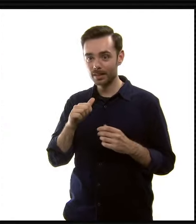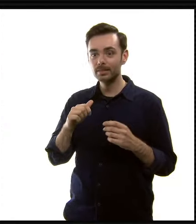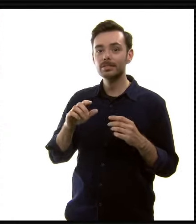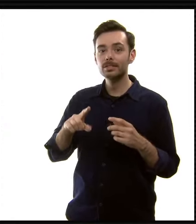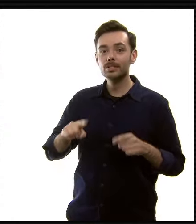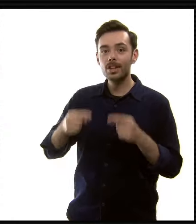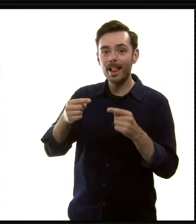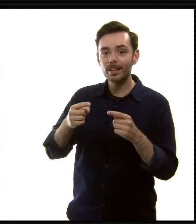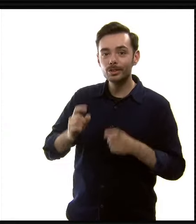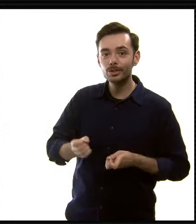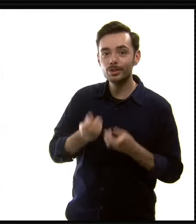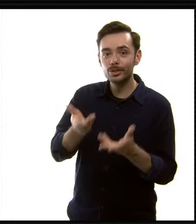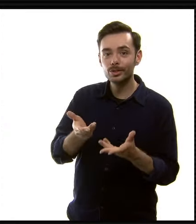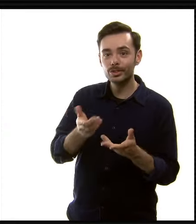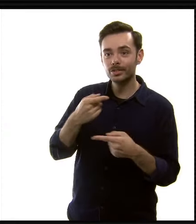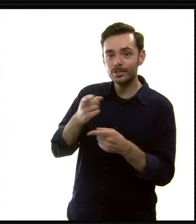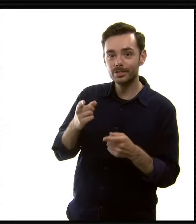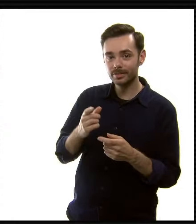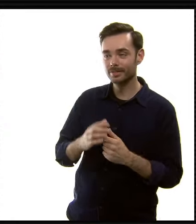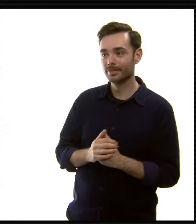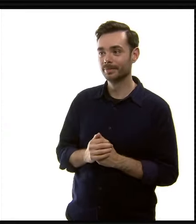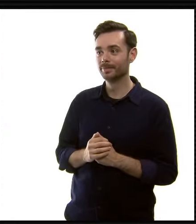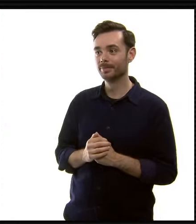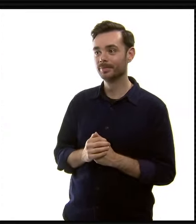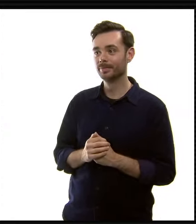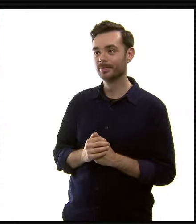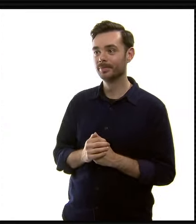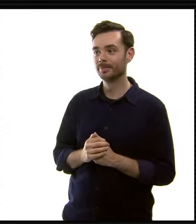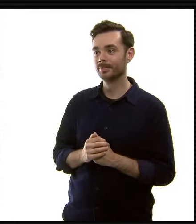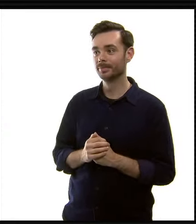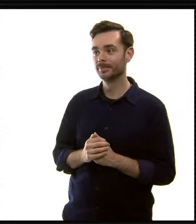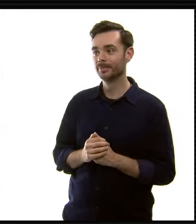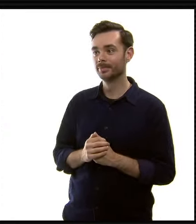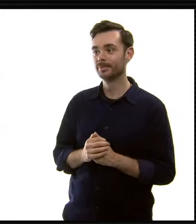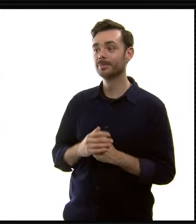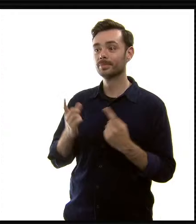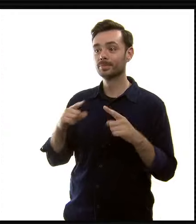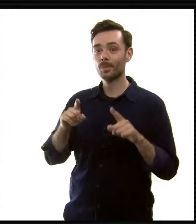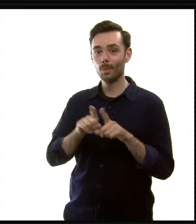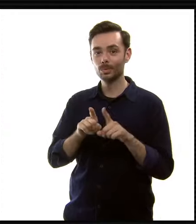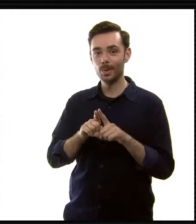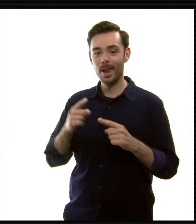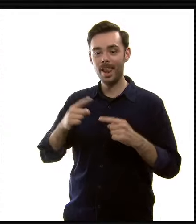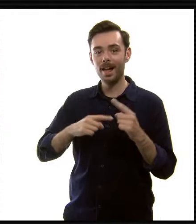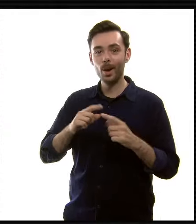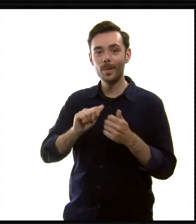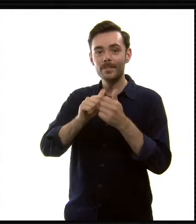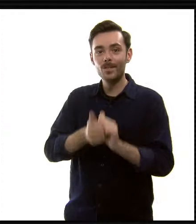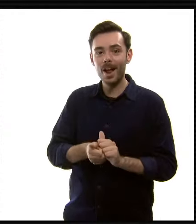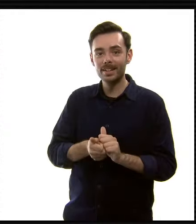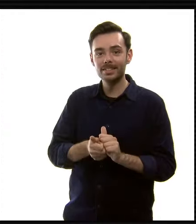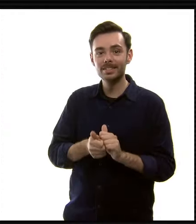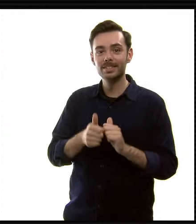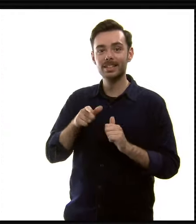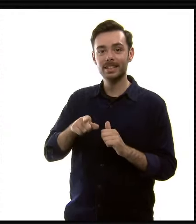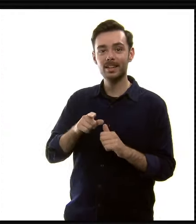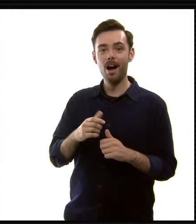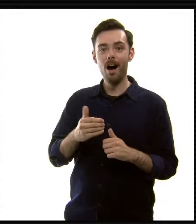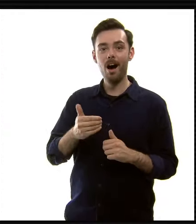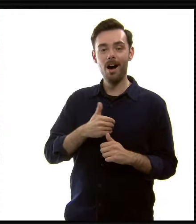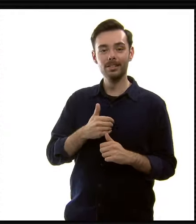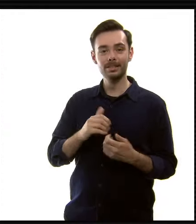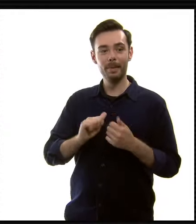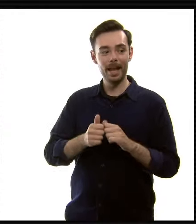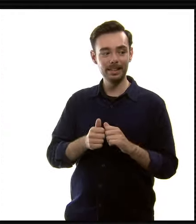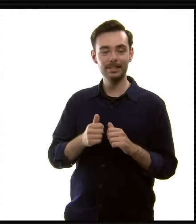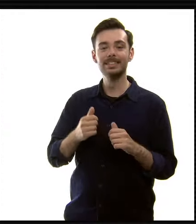exclusive all the way from the LEGO Friends home in Heartlake City, and we will go behind the scenes at a super secretive part of the LEGO world